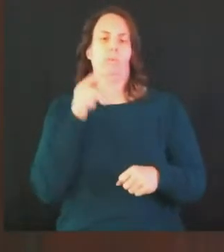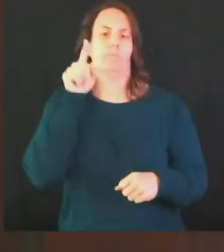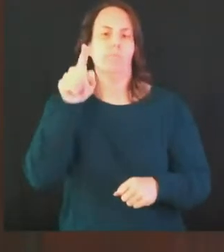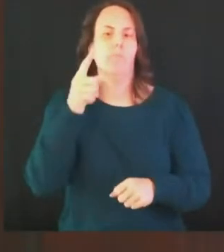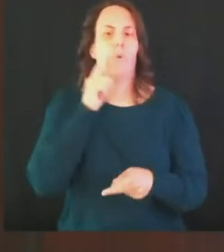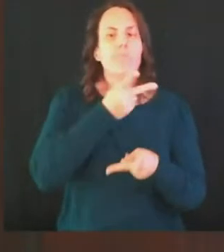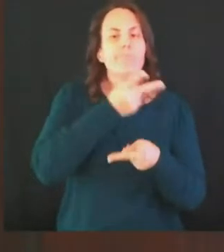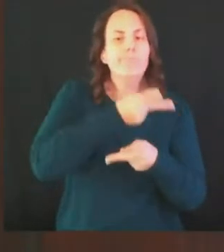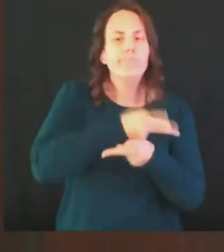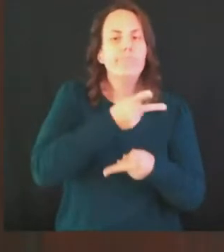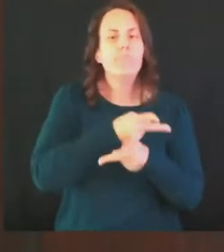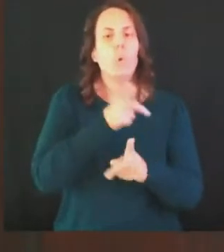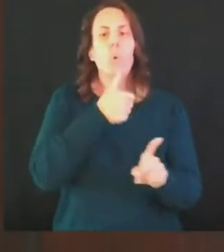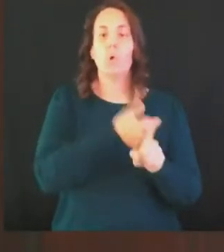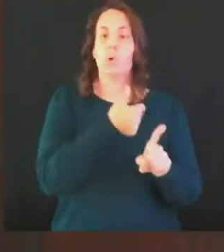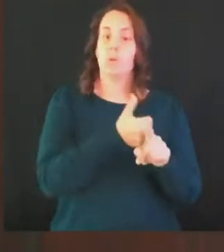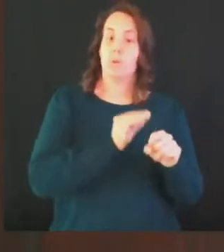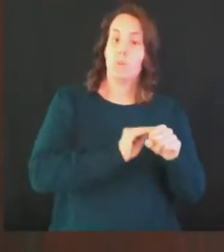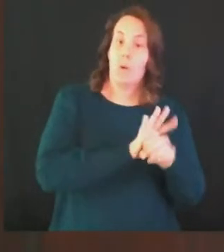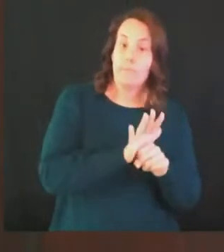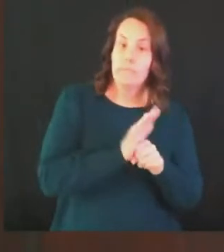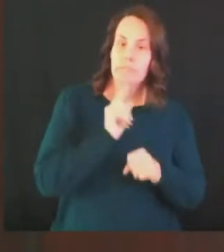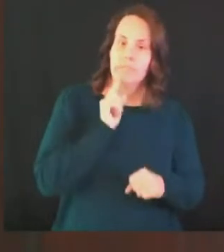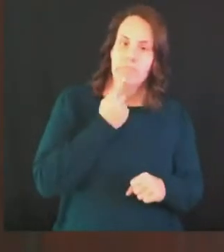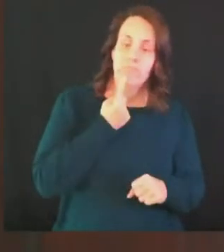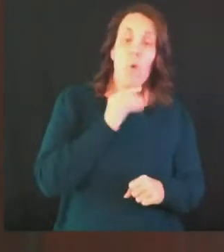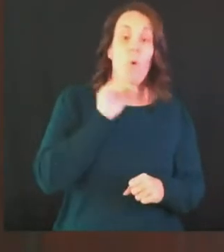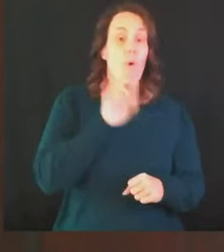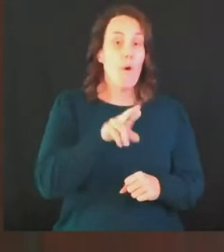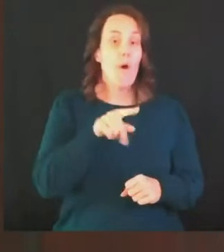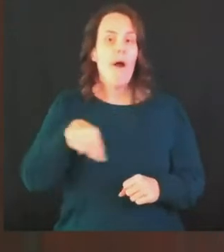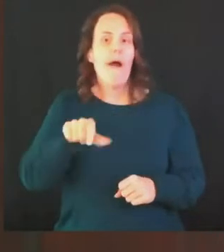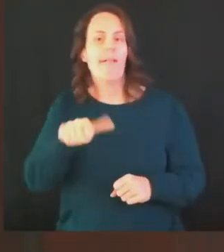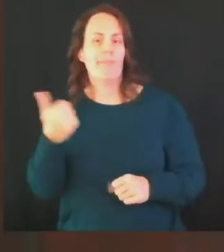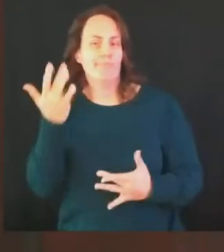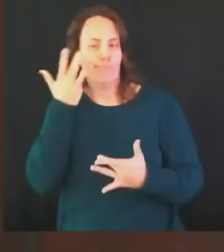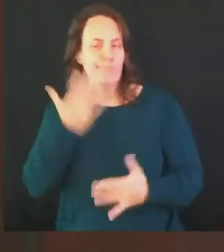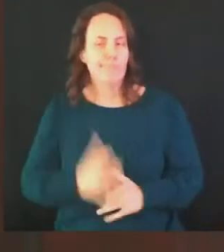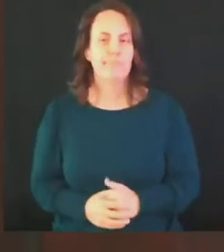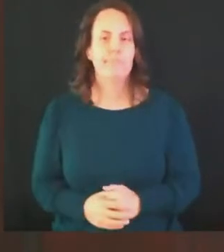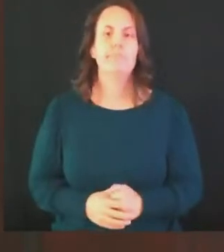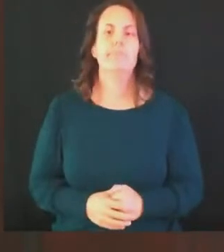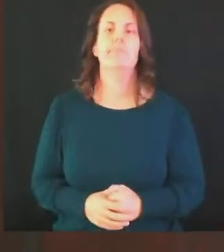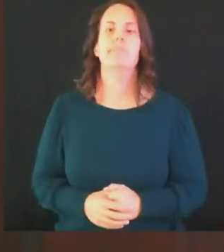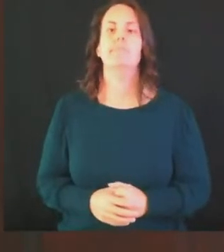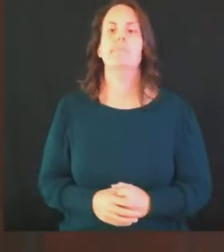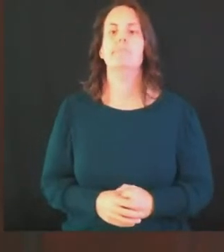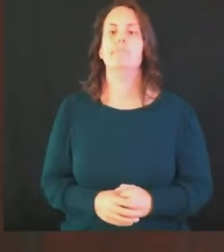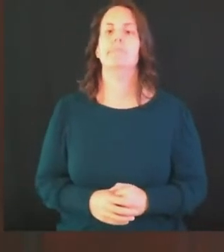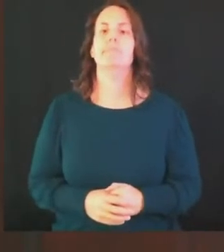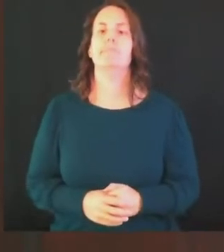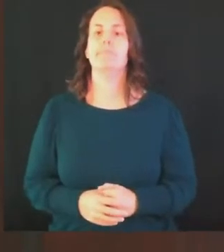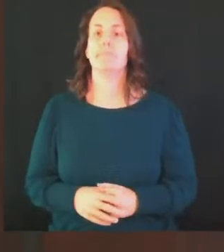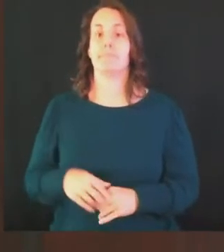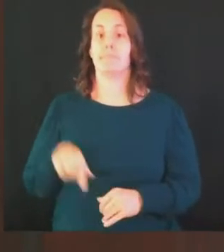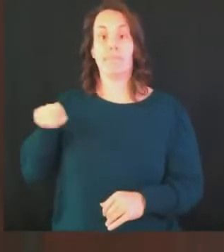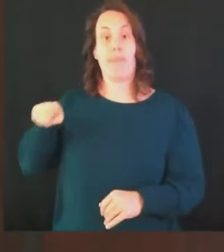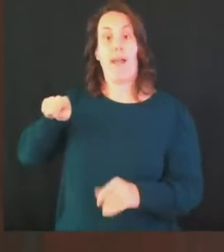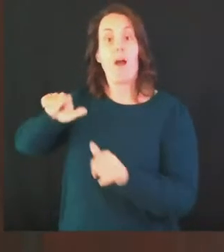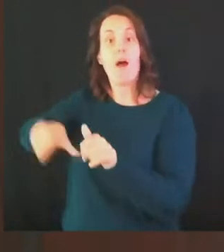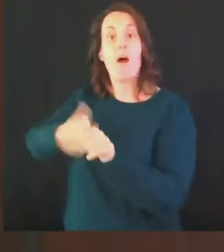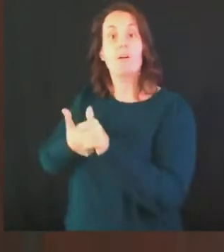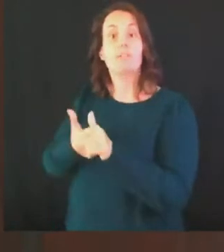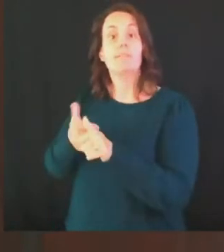isn't a hospital, and the State Fair Park facility will not accept walk-in patients. Patients will be admitted to this